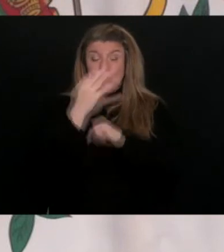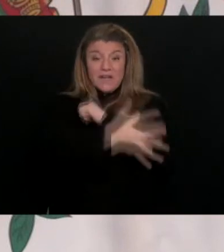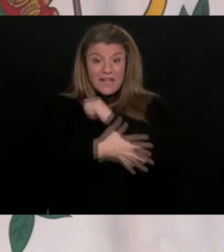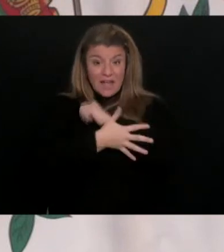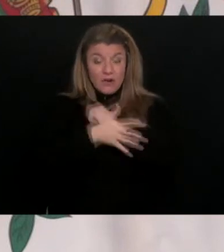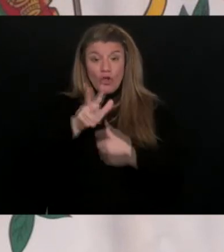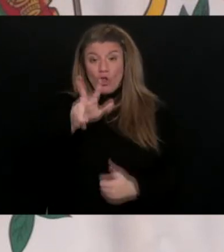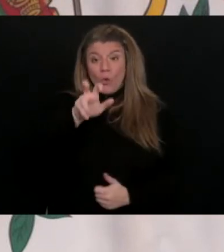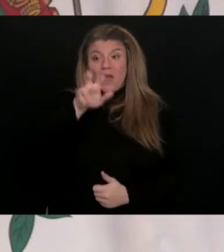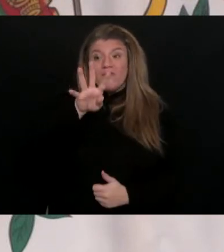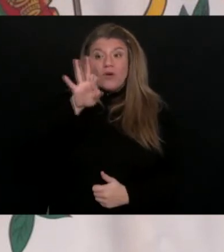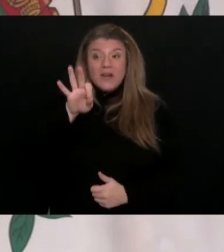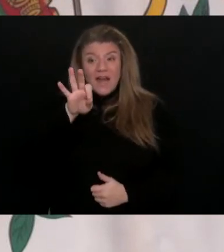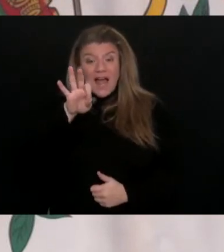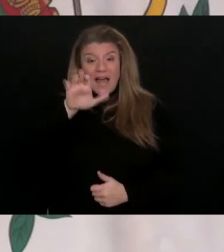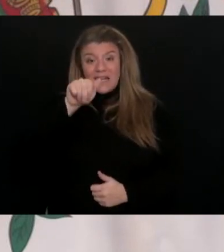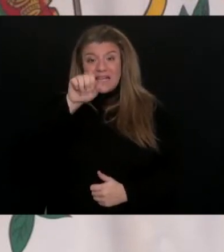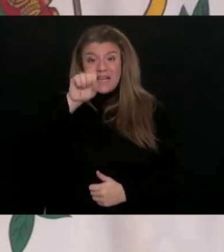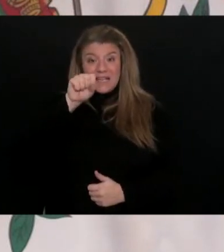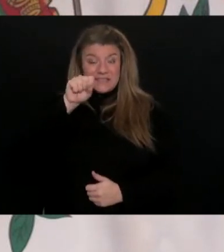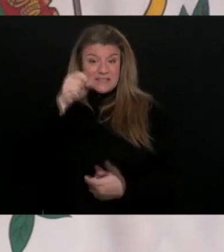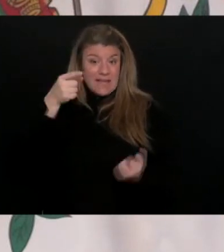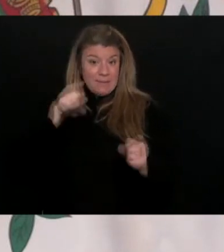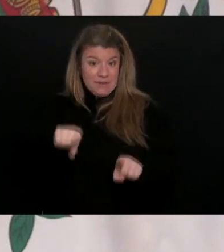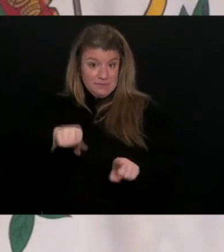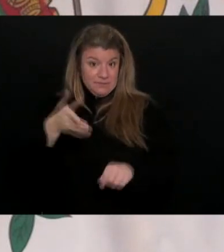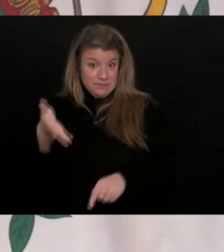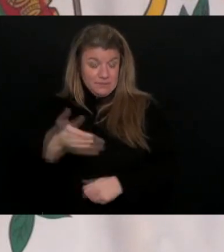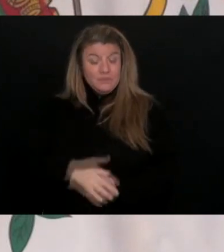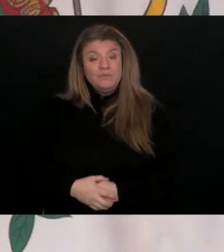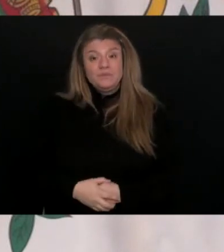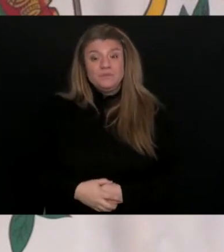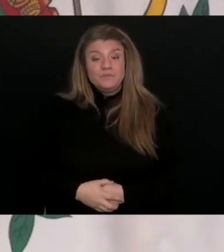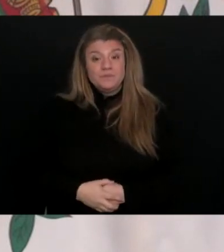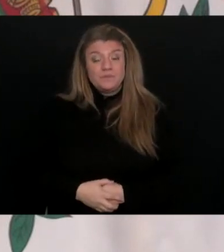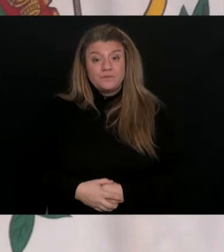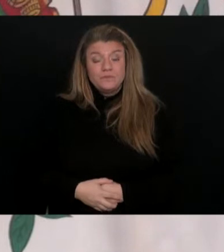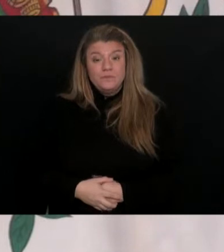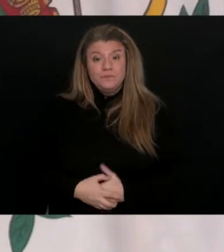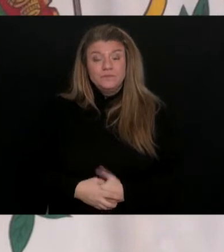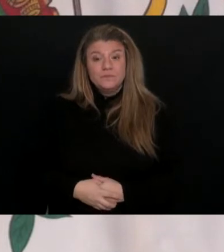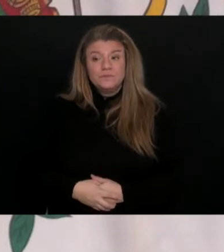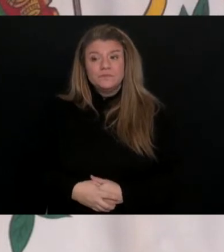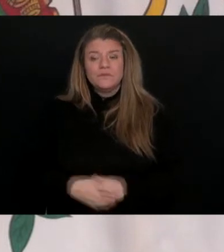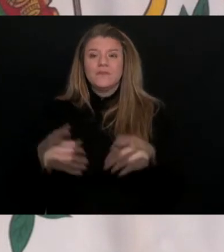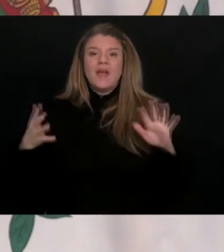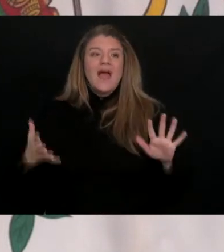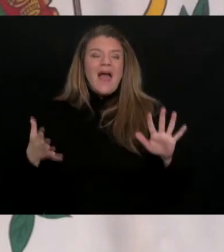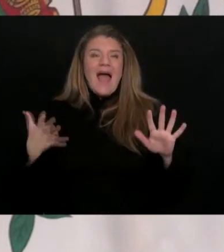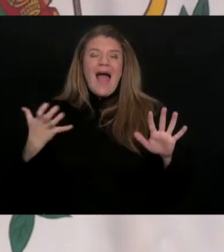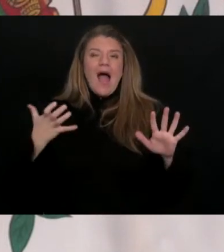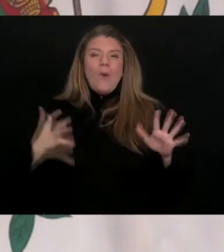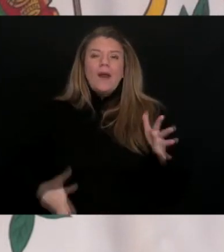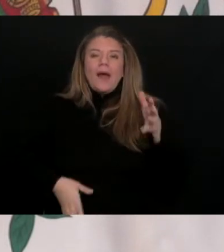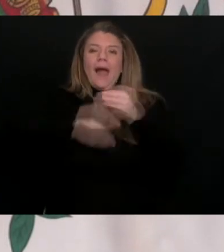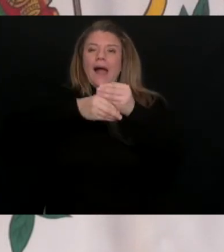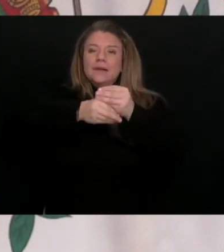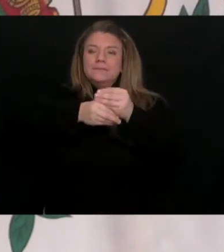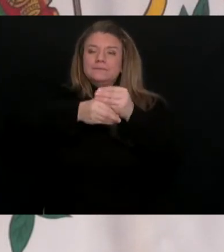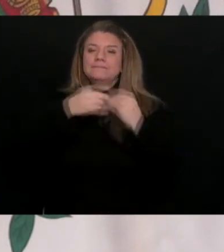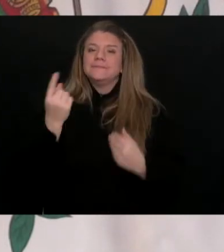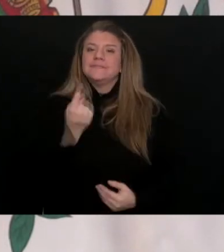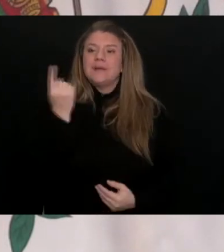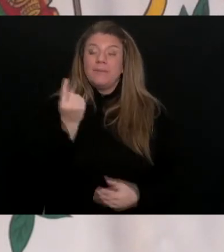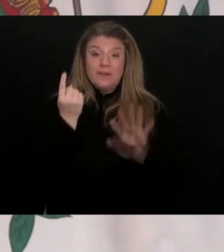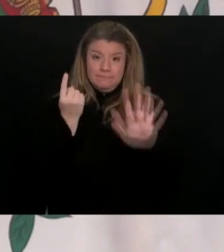349 cases confirmed. Let me just say just this.